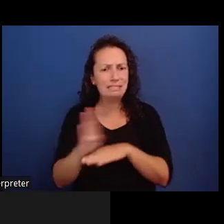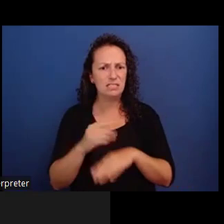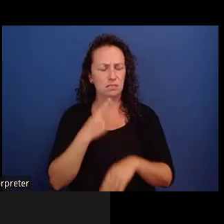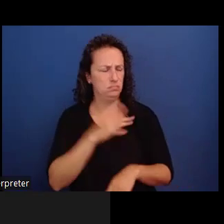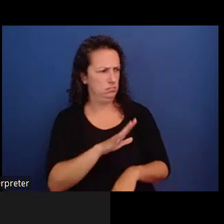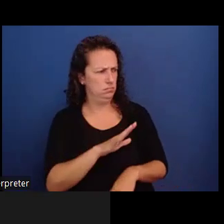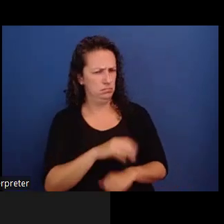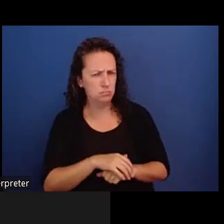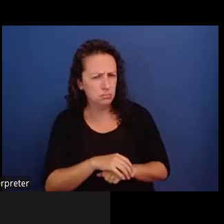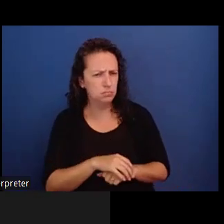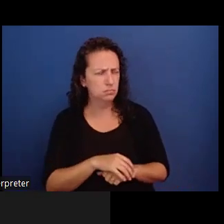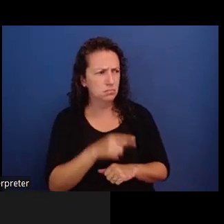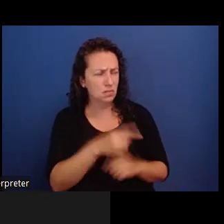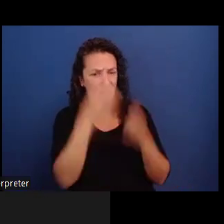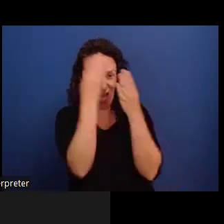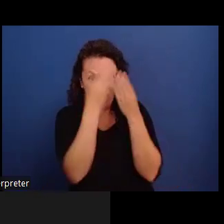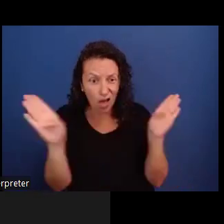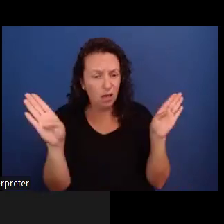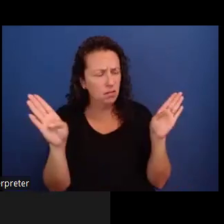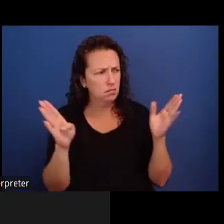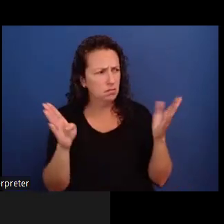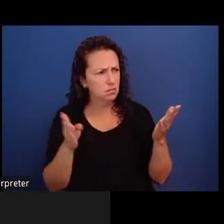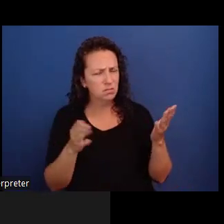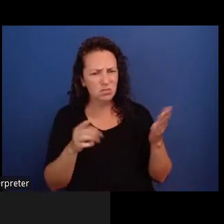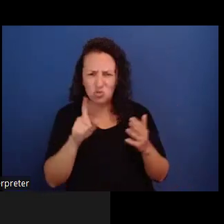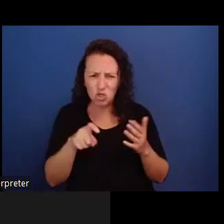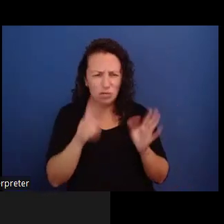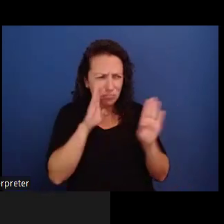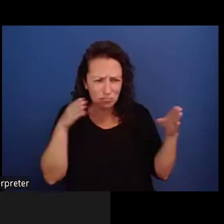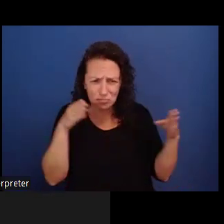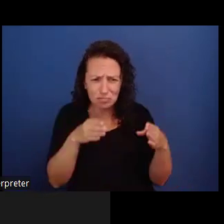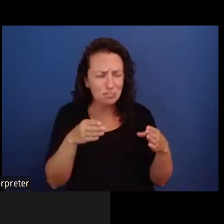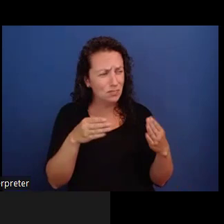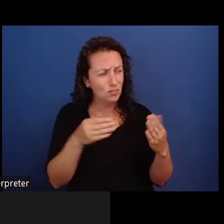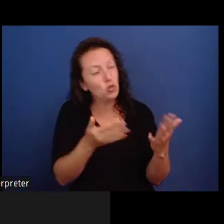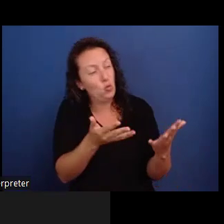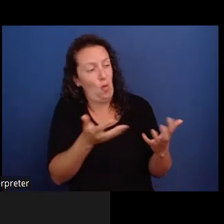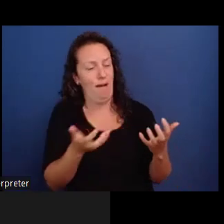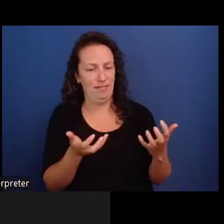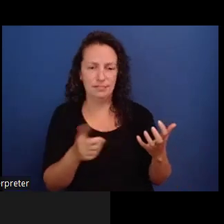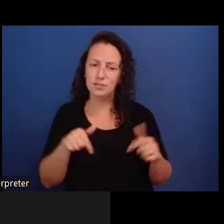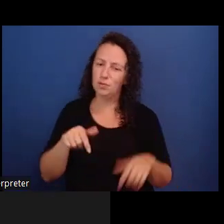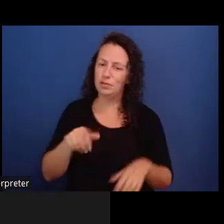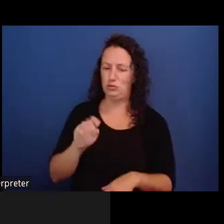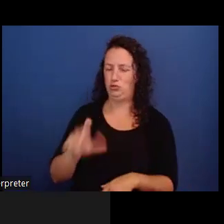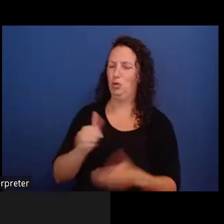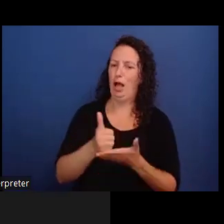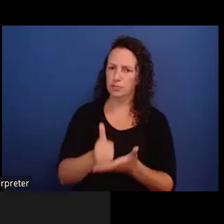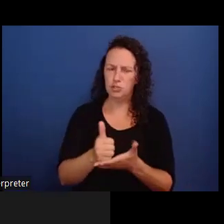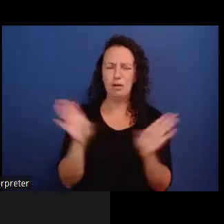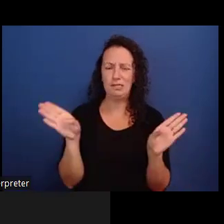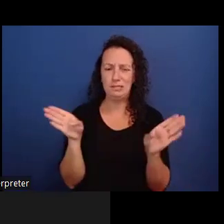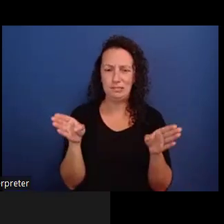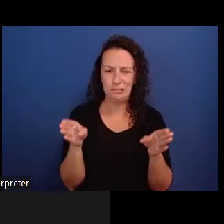of thought of what a focus might be. So this is going to help you with that. Absolutely. So